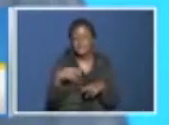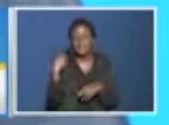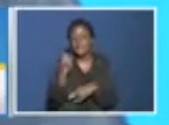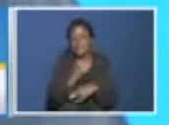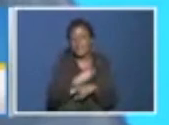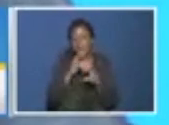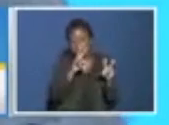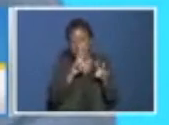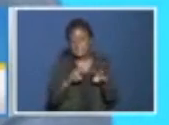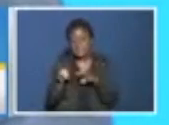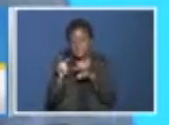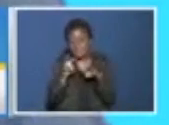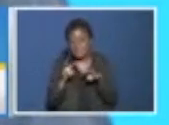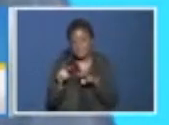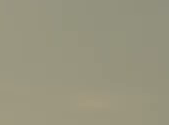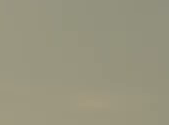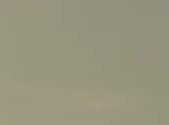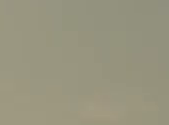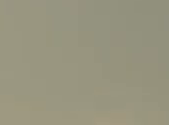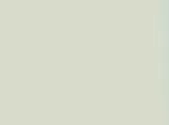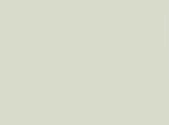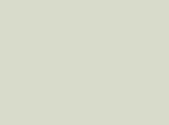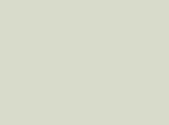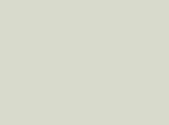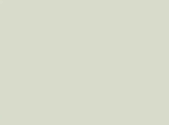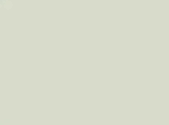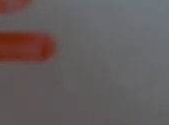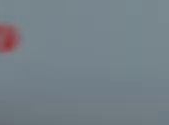our surveillance to prevent them from coming in.